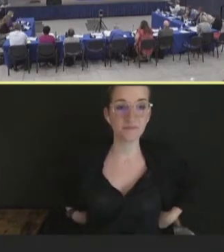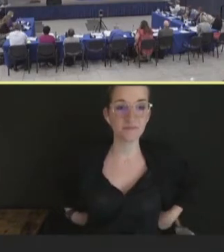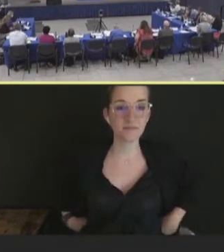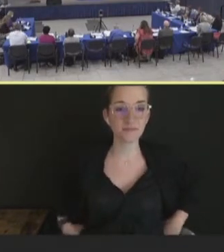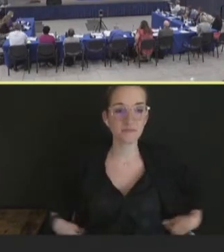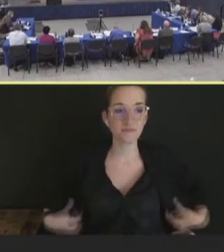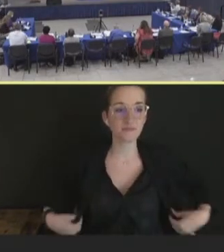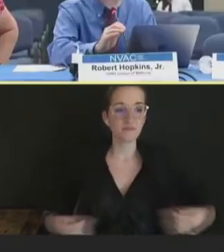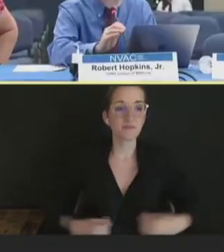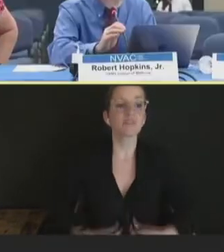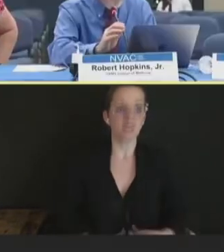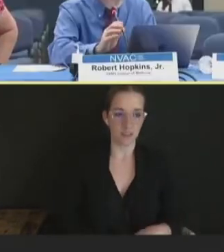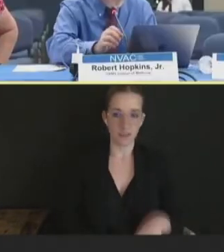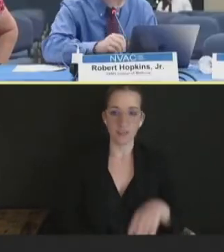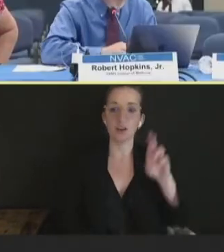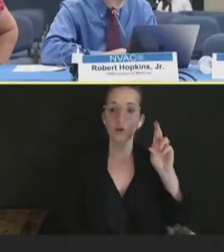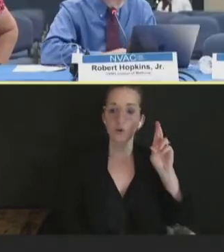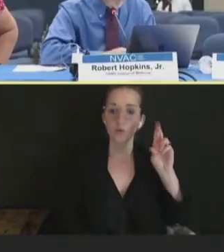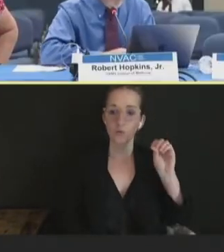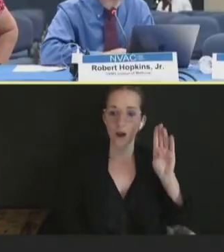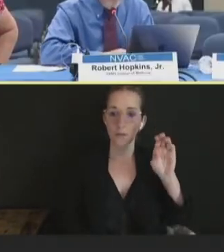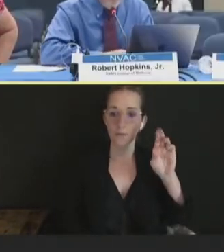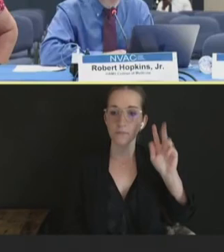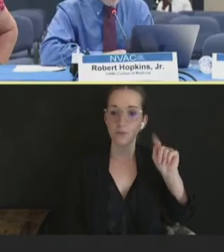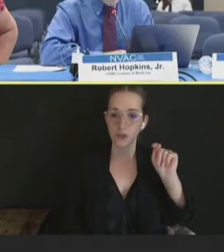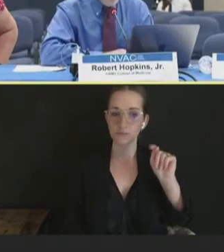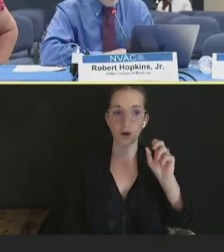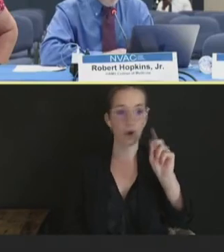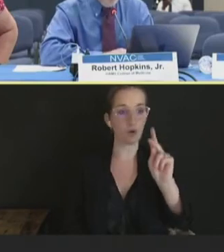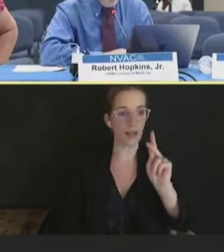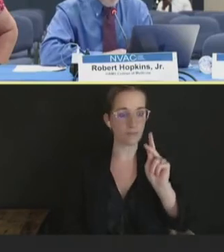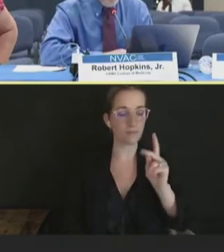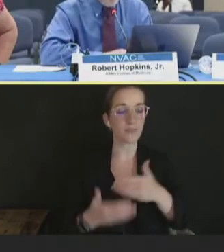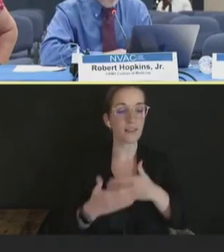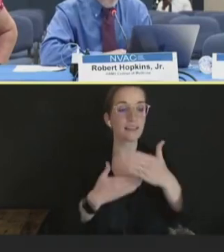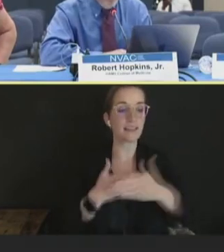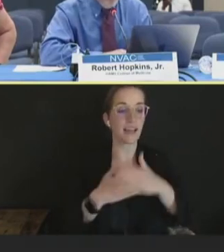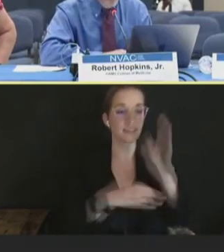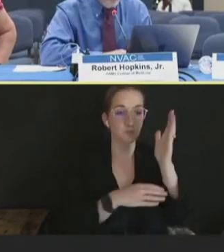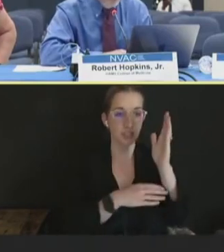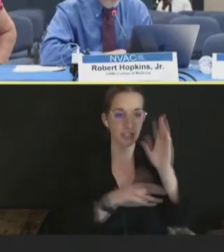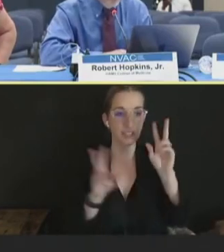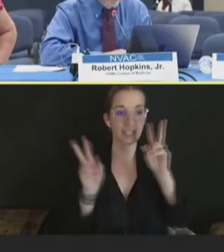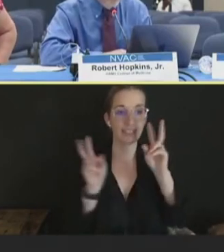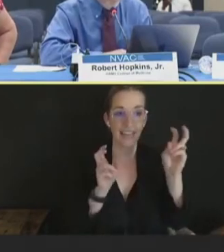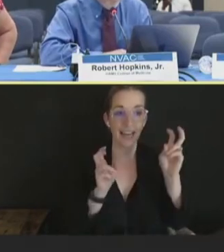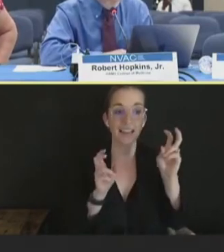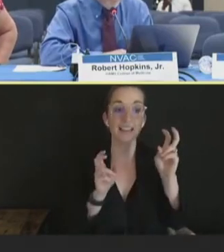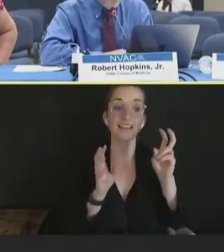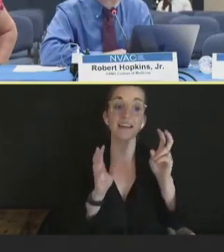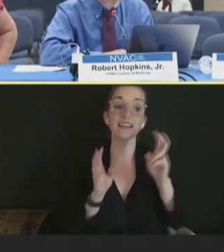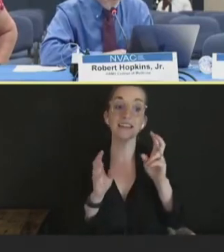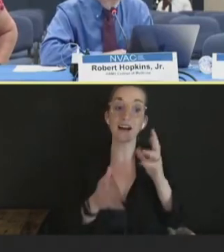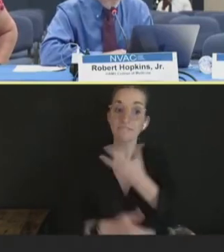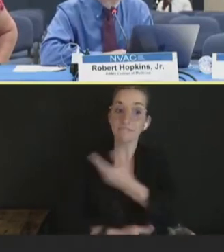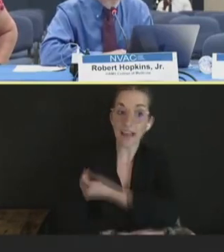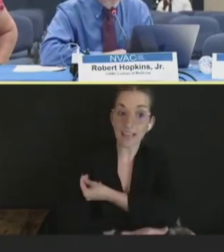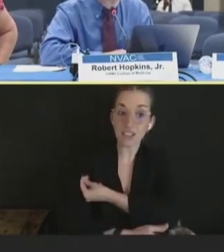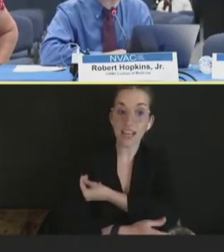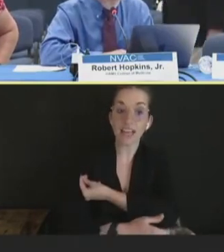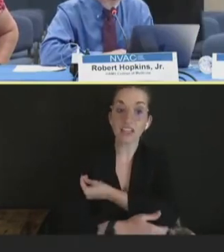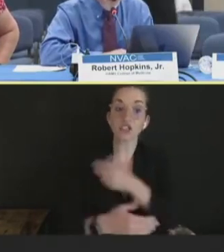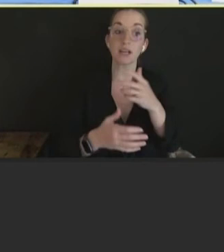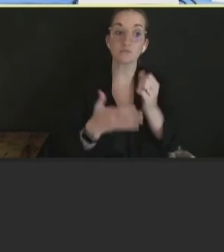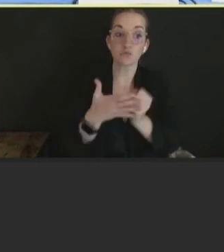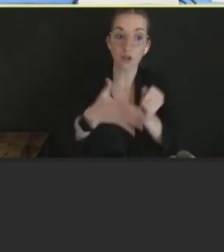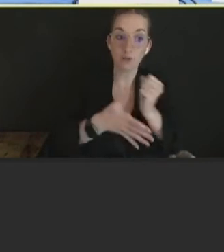All right, our next presentation is entitled Vaccination, Innovation, and Prioritization. To support efforts in